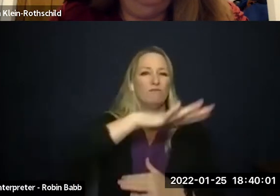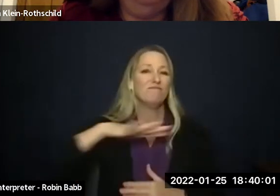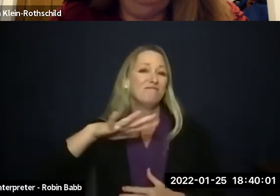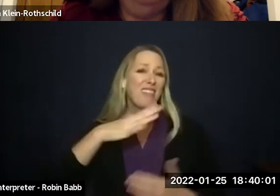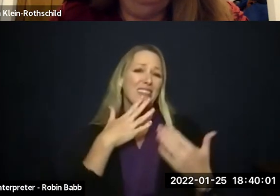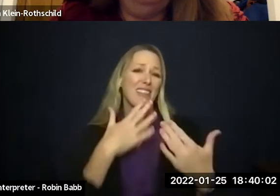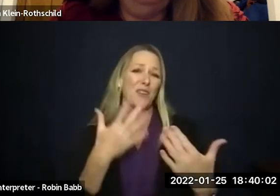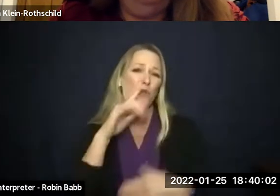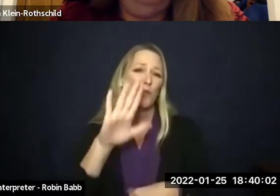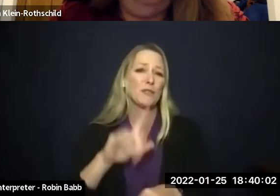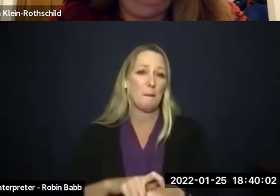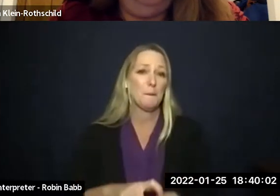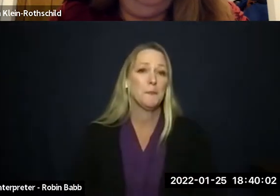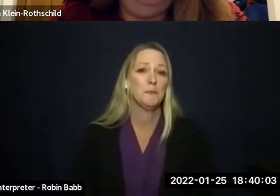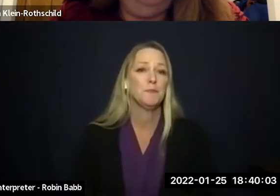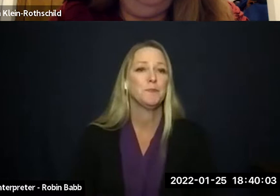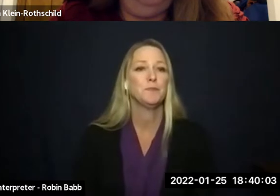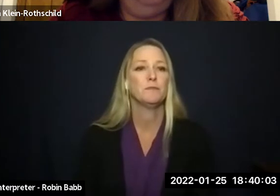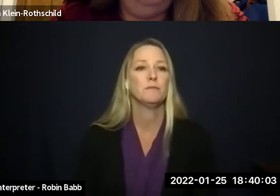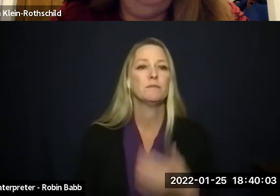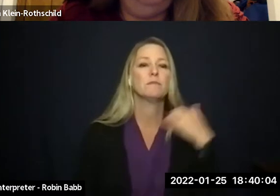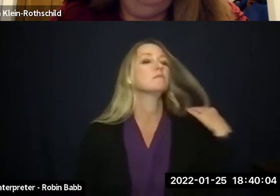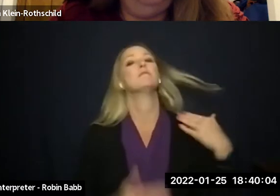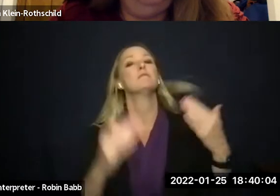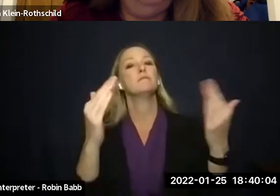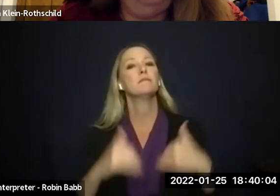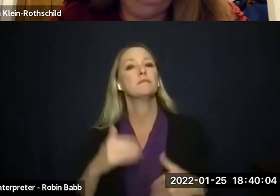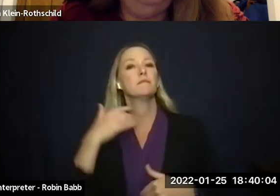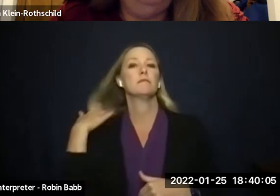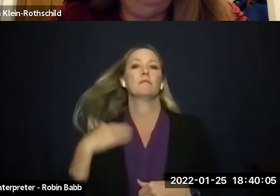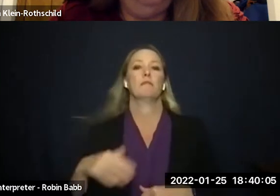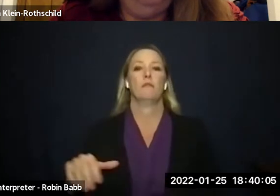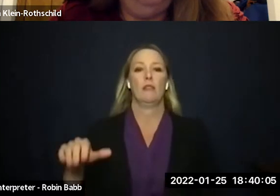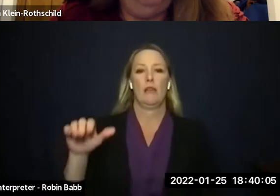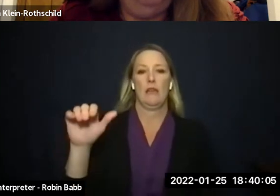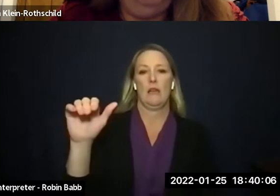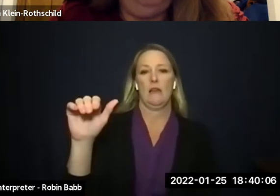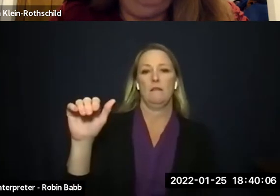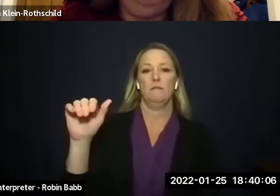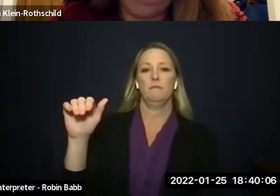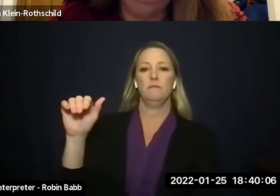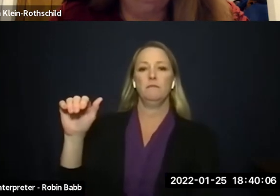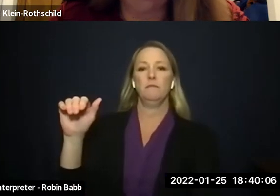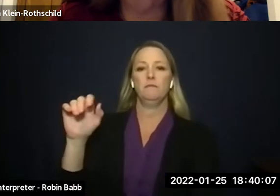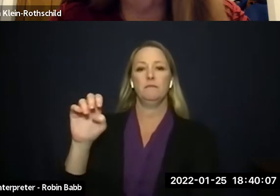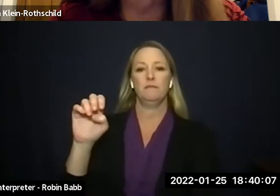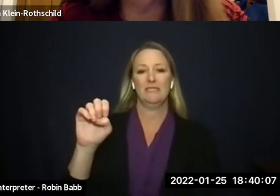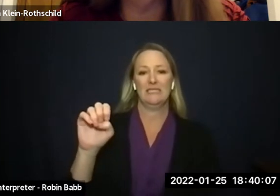time thank you next speaker is aries ivanova